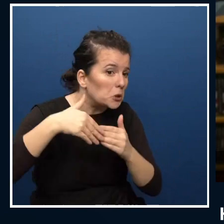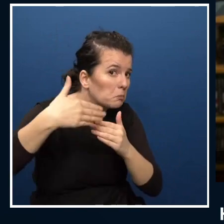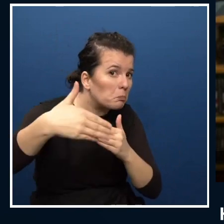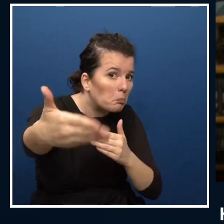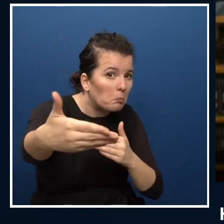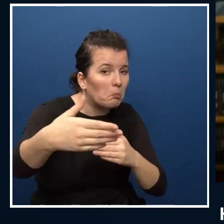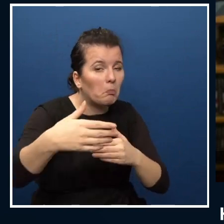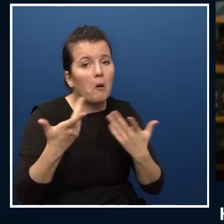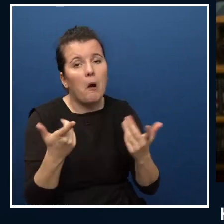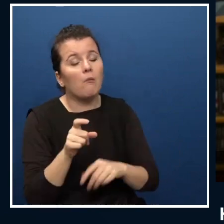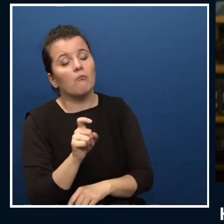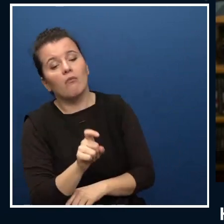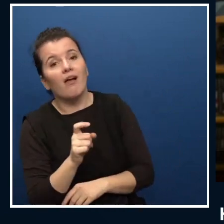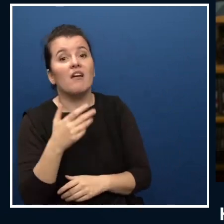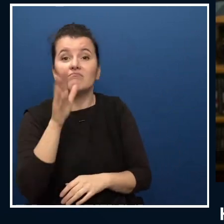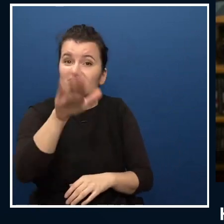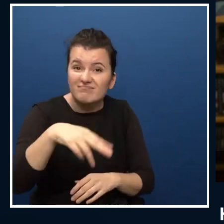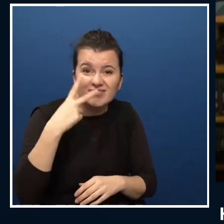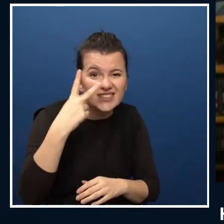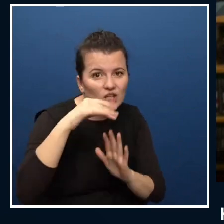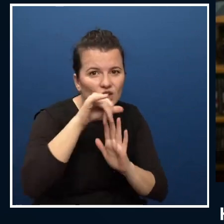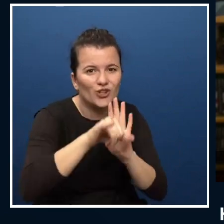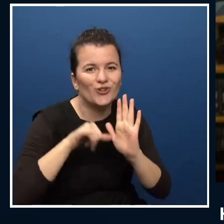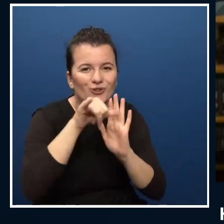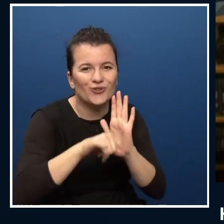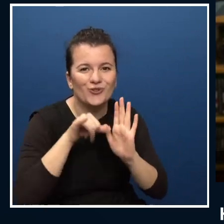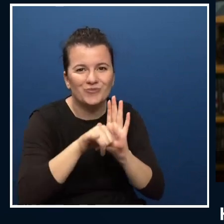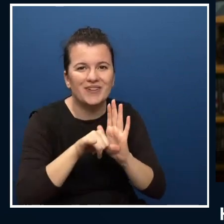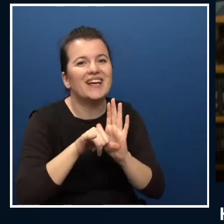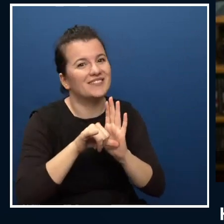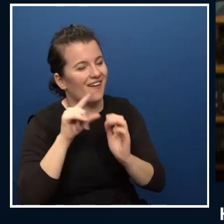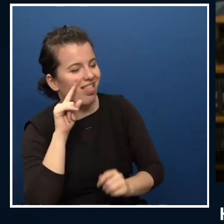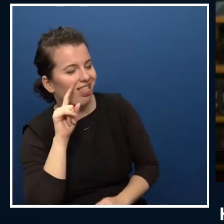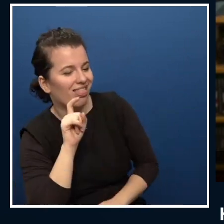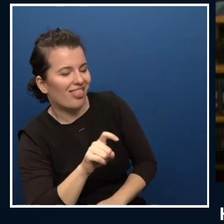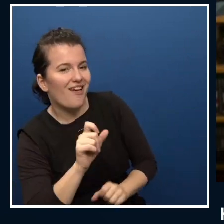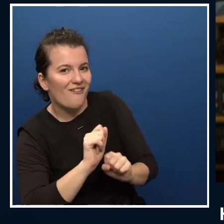go to our YouTube channel and watch them over there. So thanks a lot.